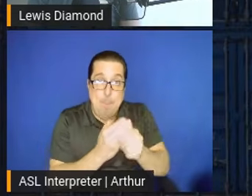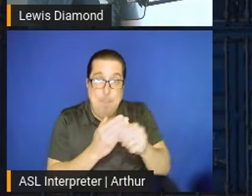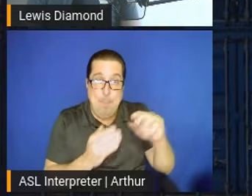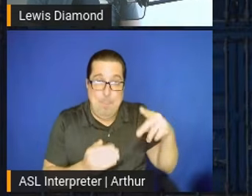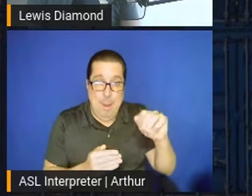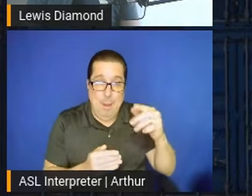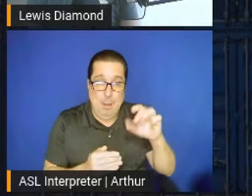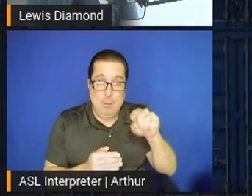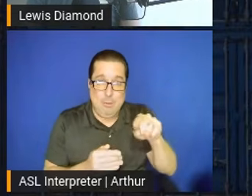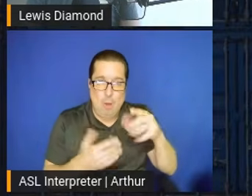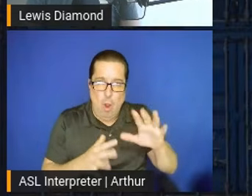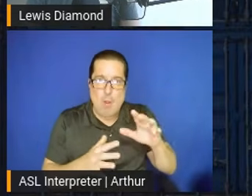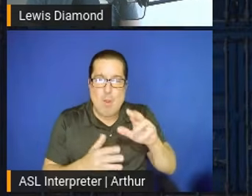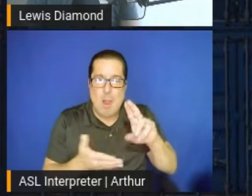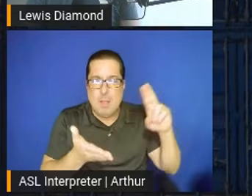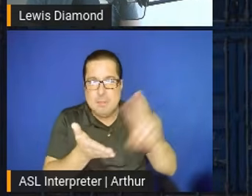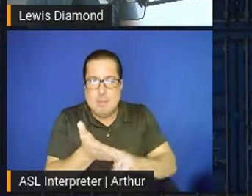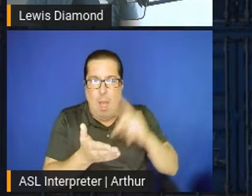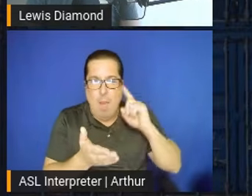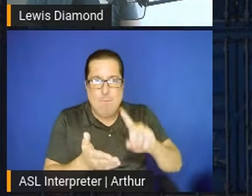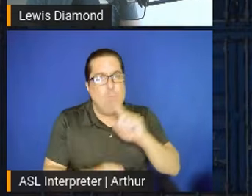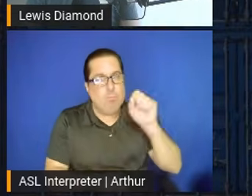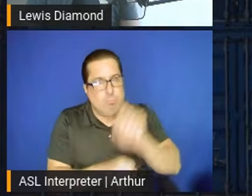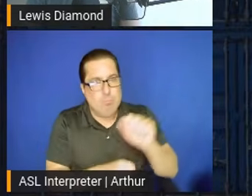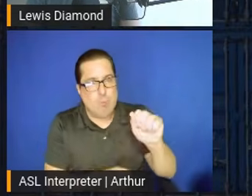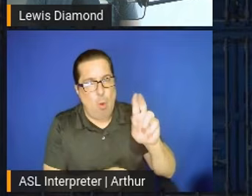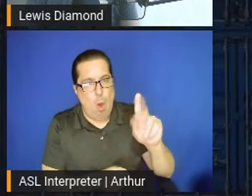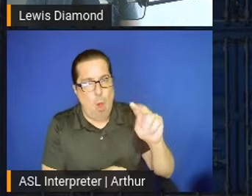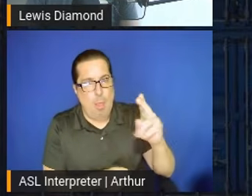for authenticity. So we